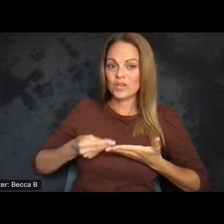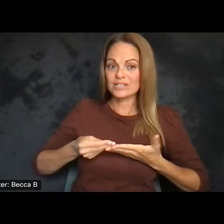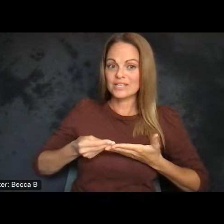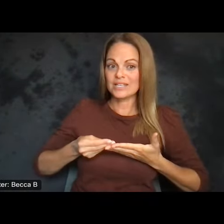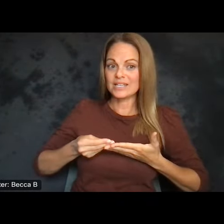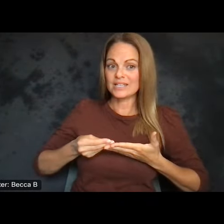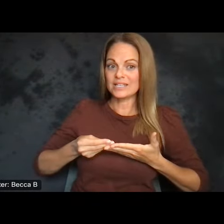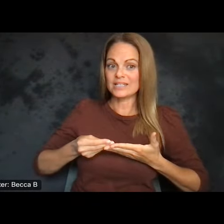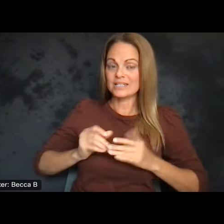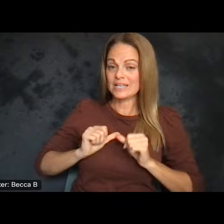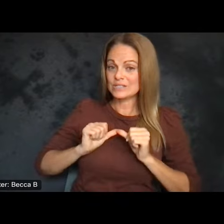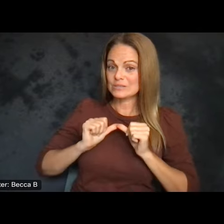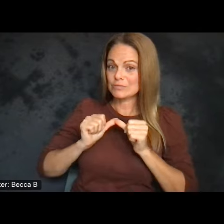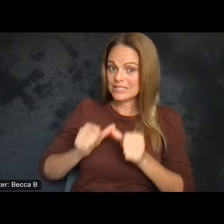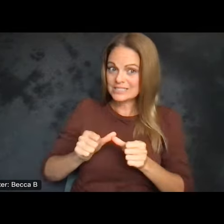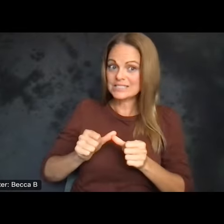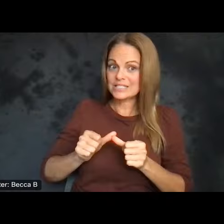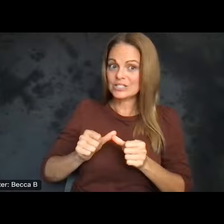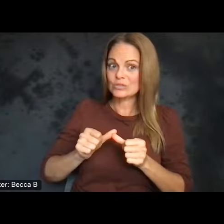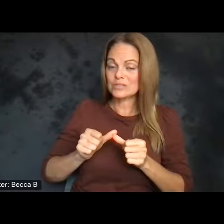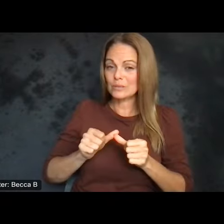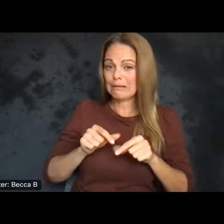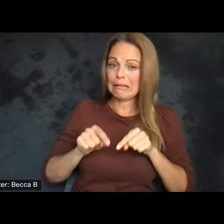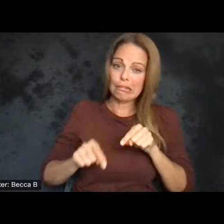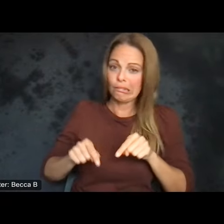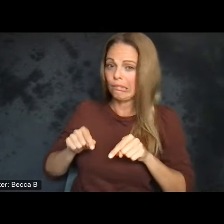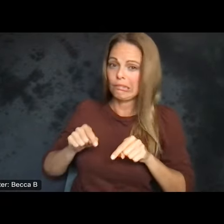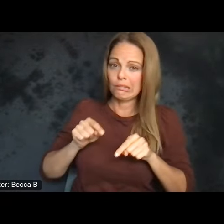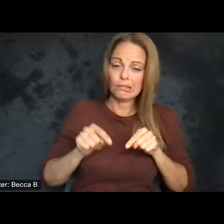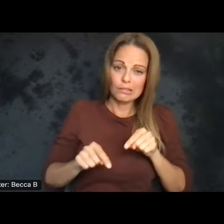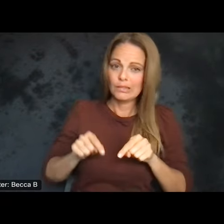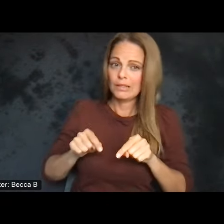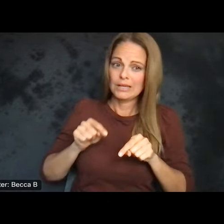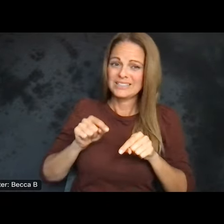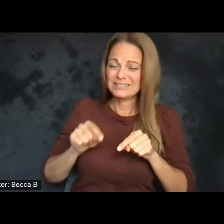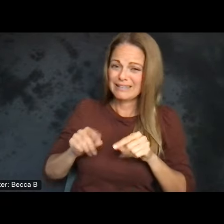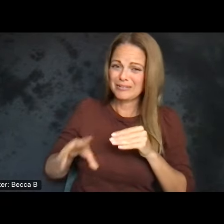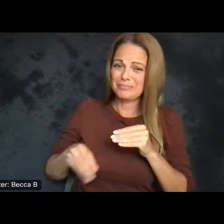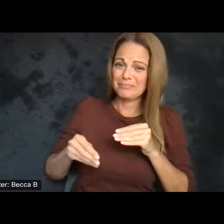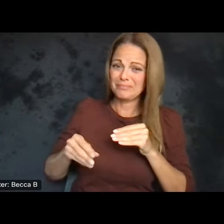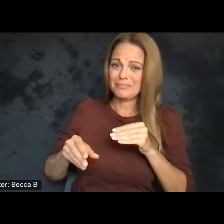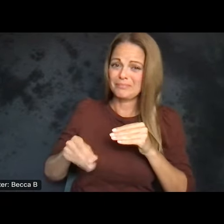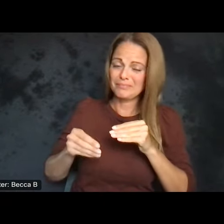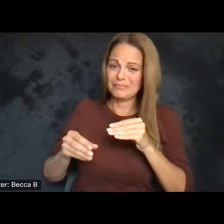to say we're going to limp along in terms of the facility?